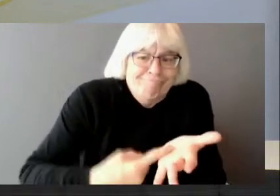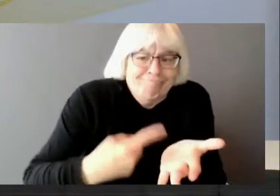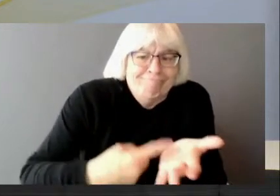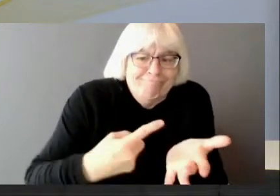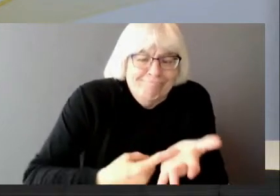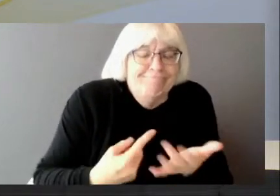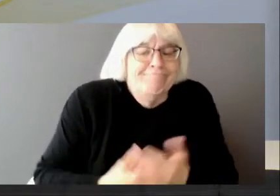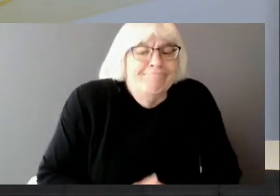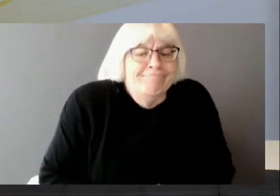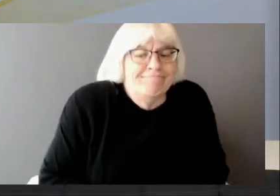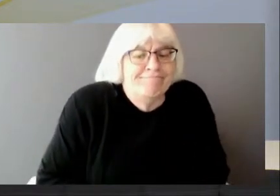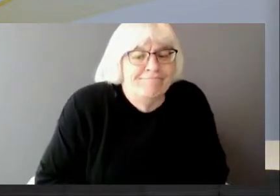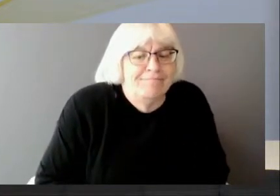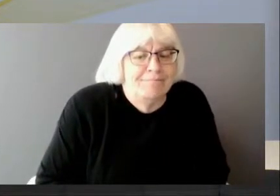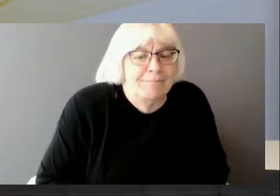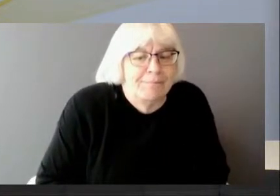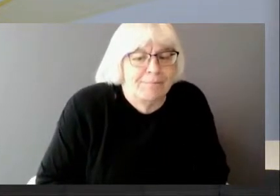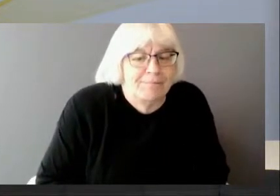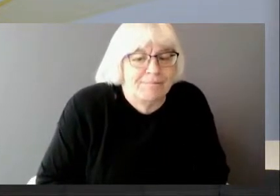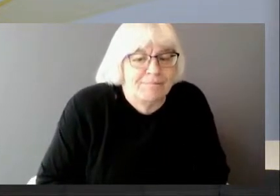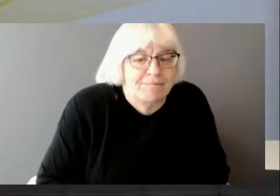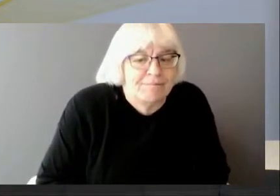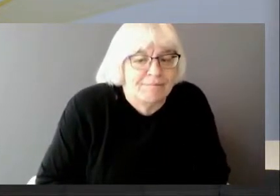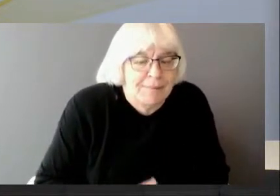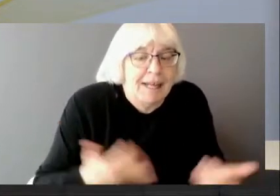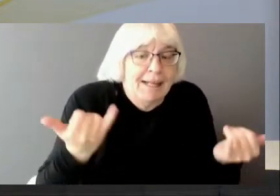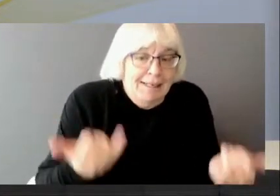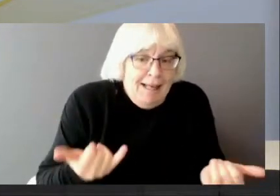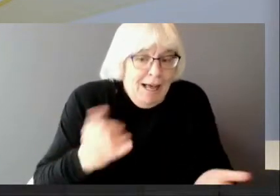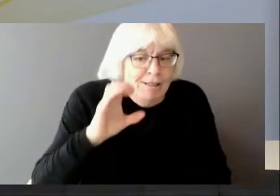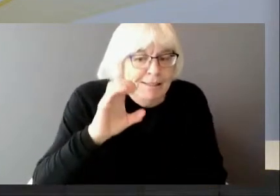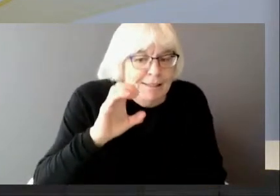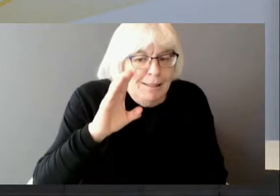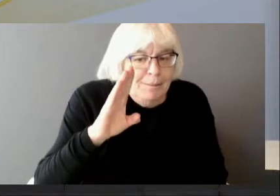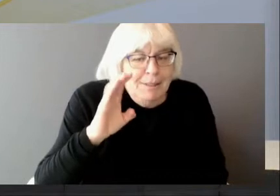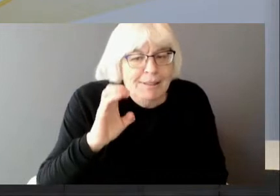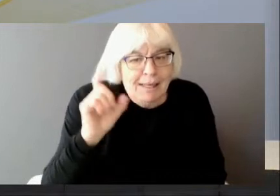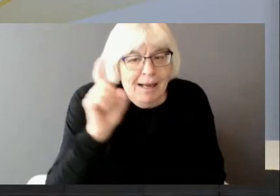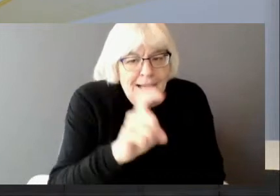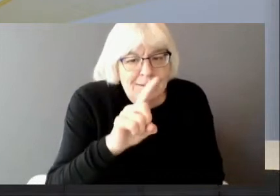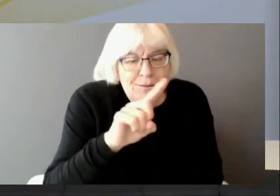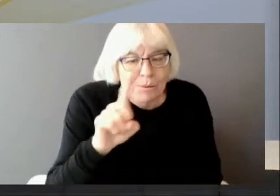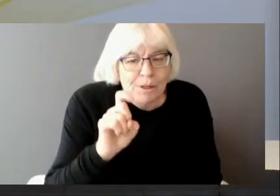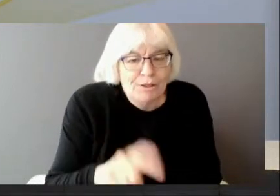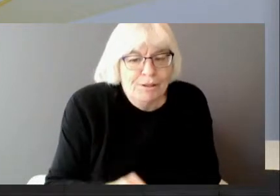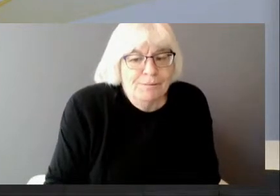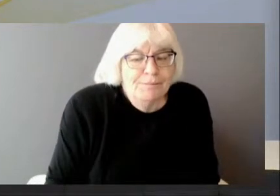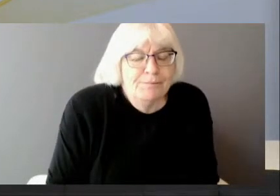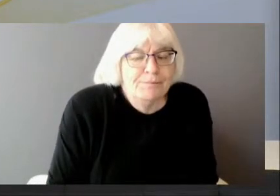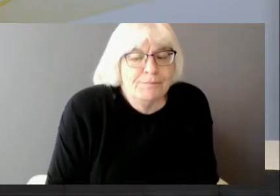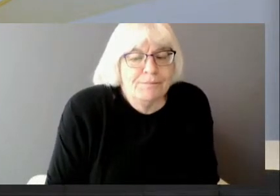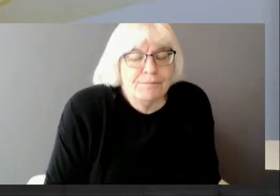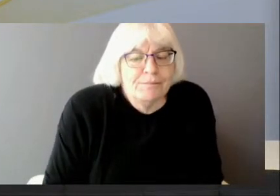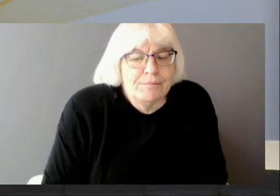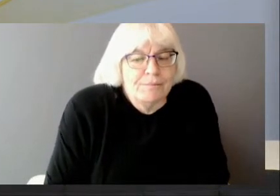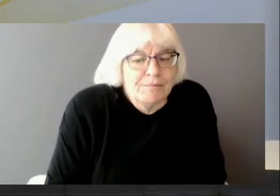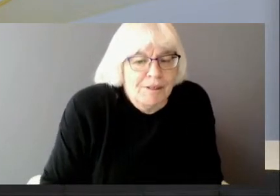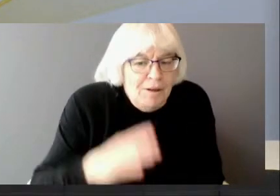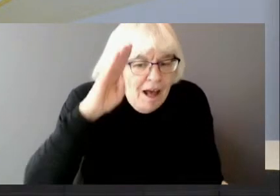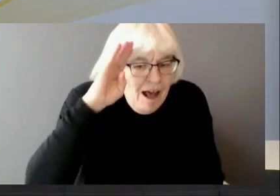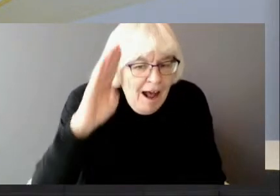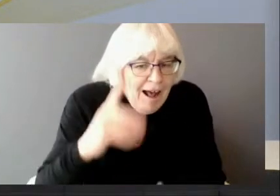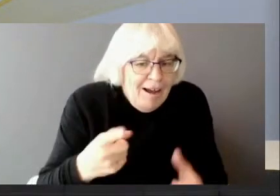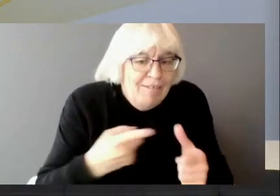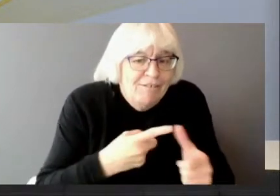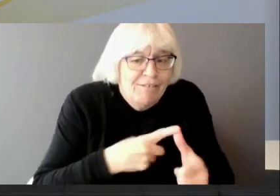Brittany Spencer, CBC. Hi there. My first question is for Dr. Morrison. You